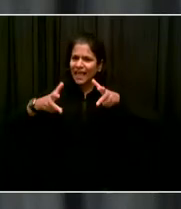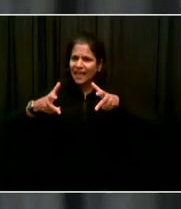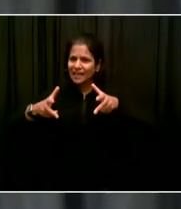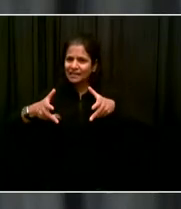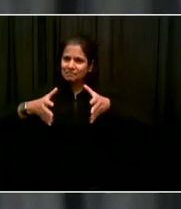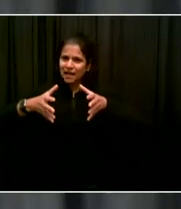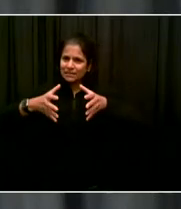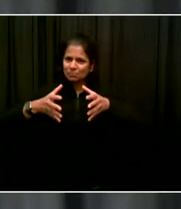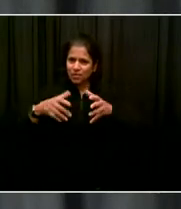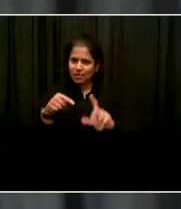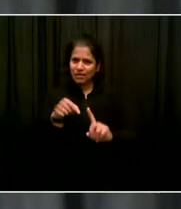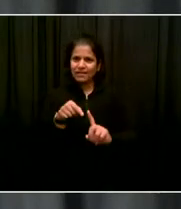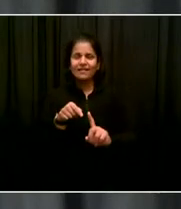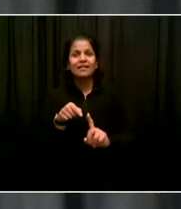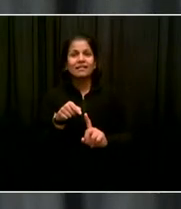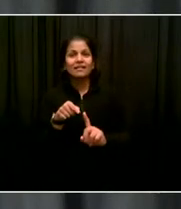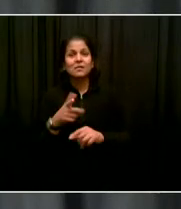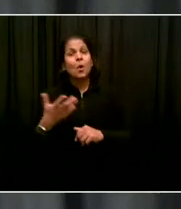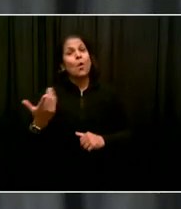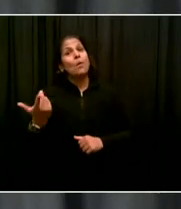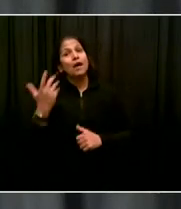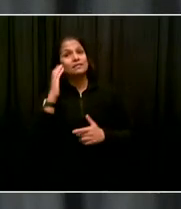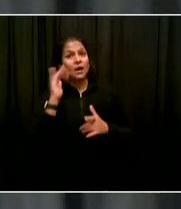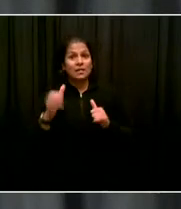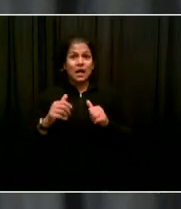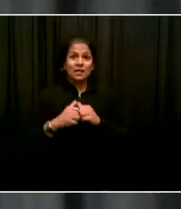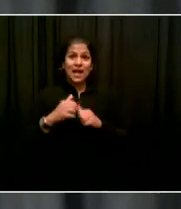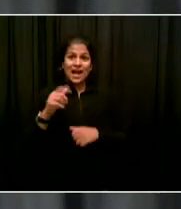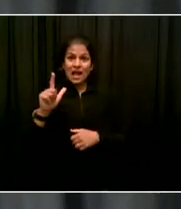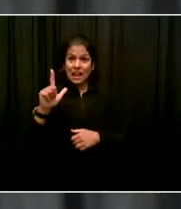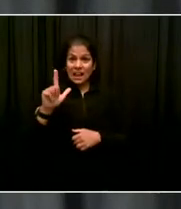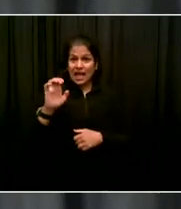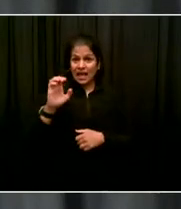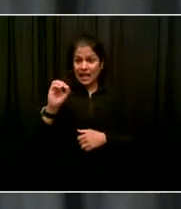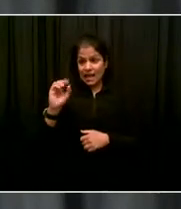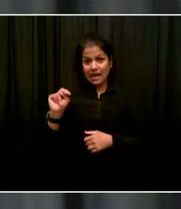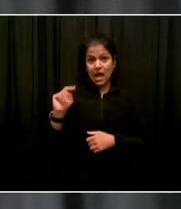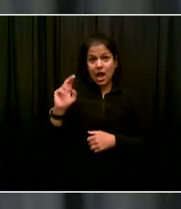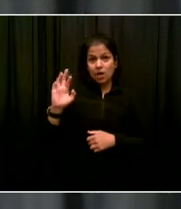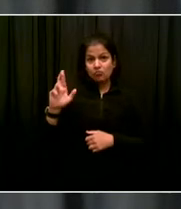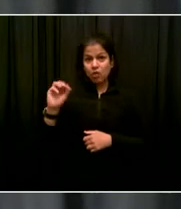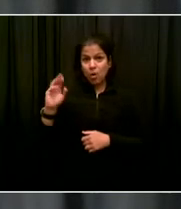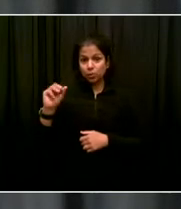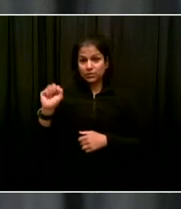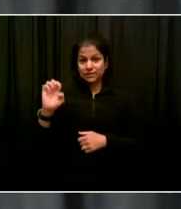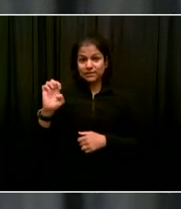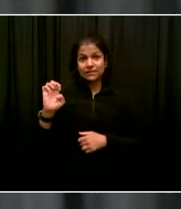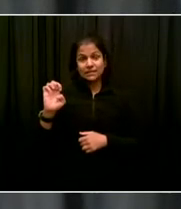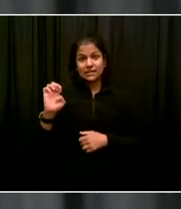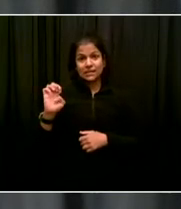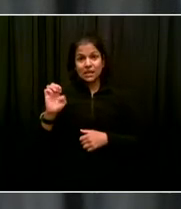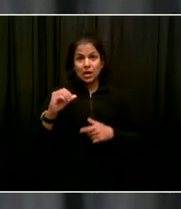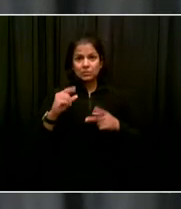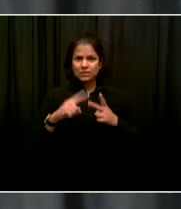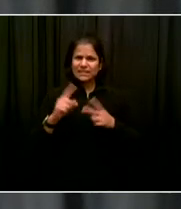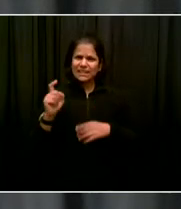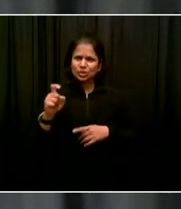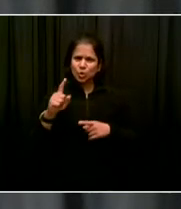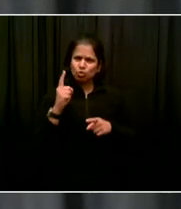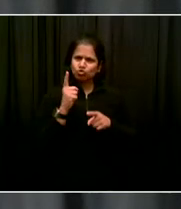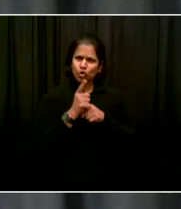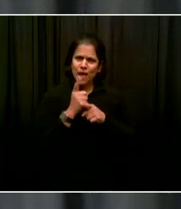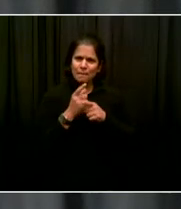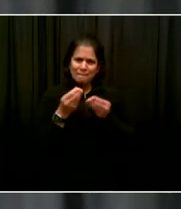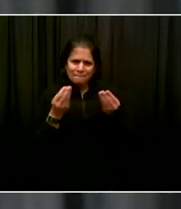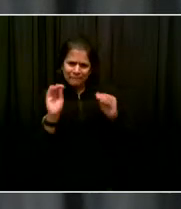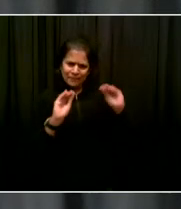with Leon Rose, Worldwide West, we put the pieces together and we